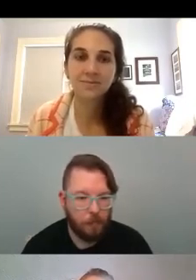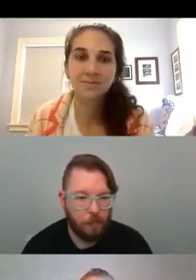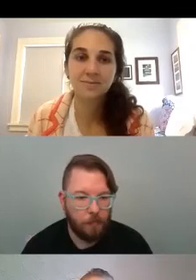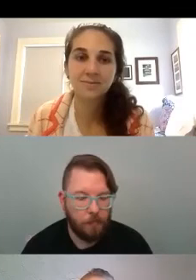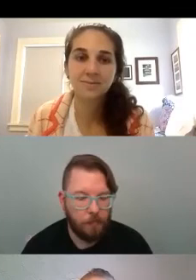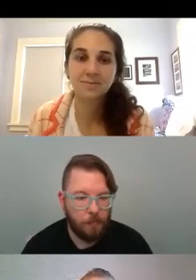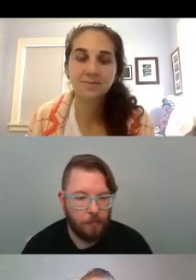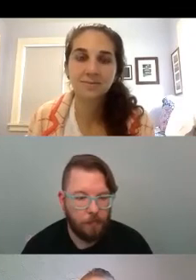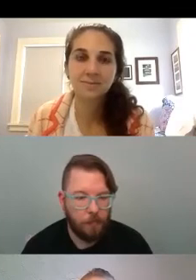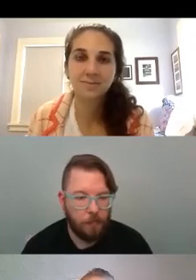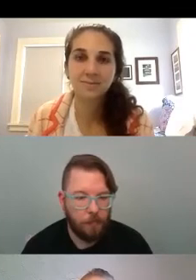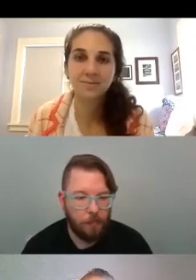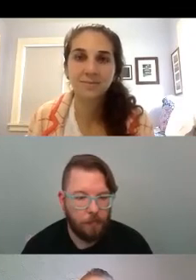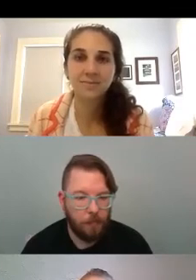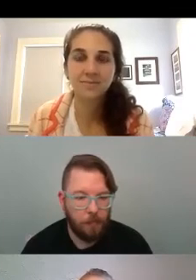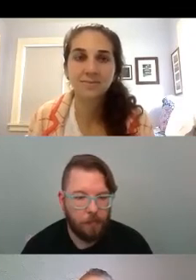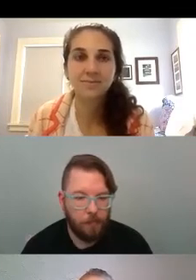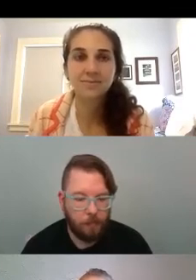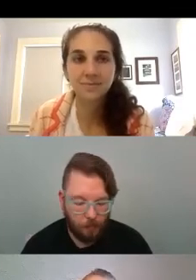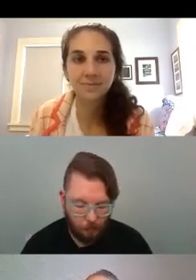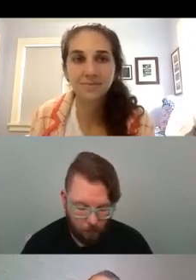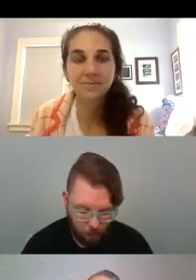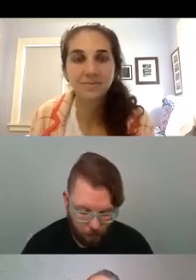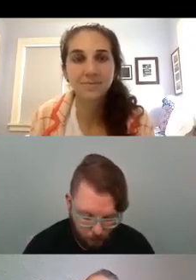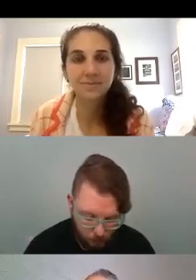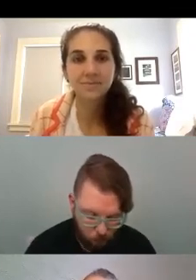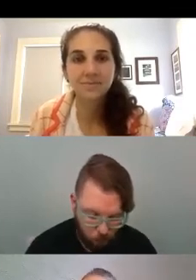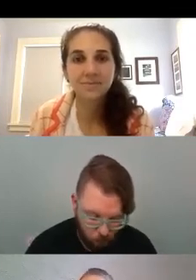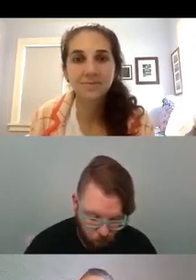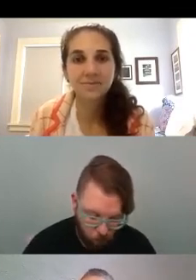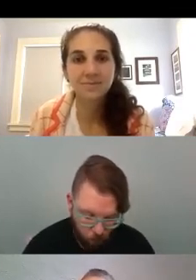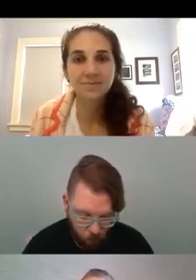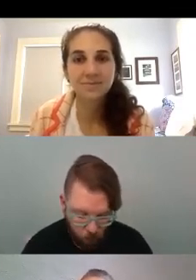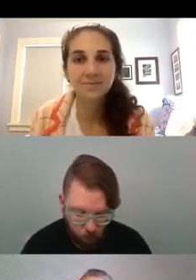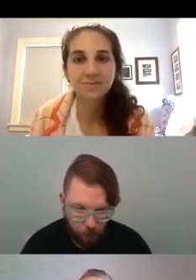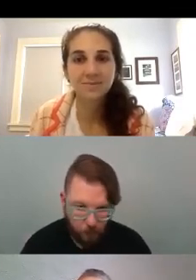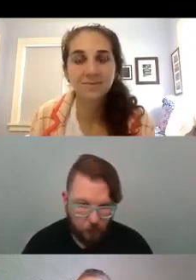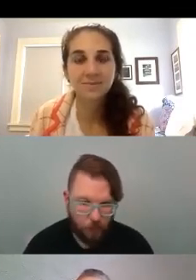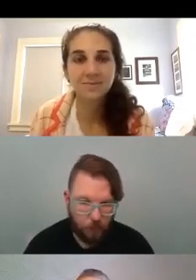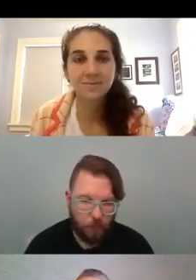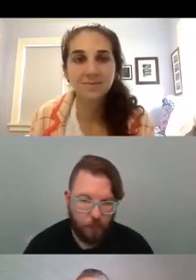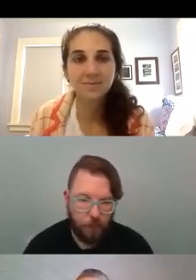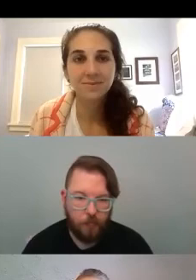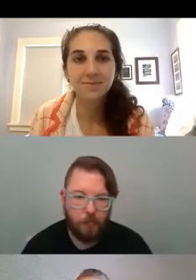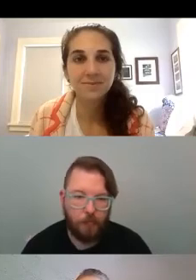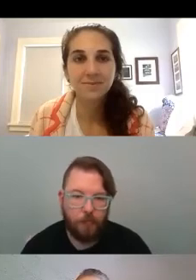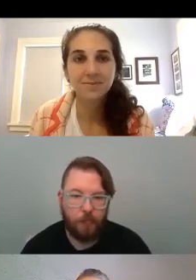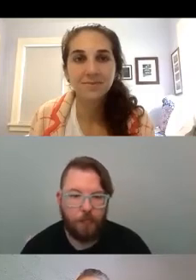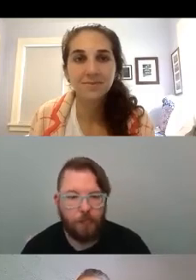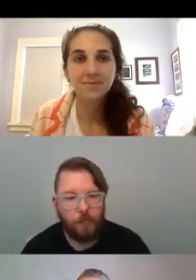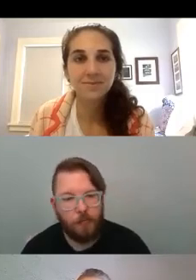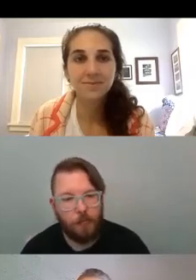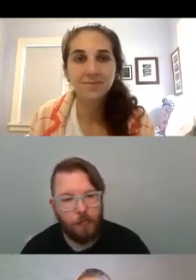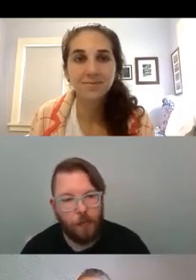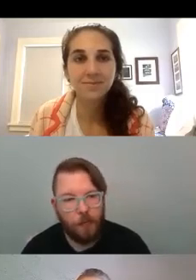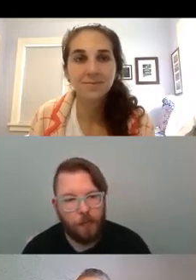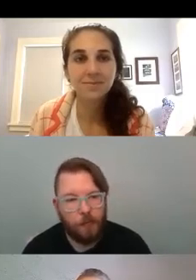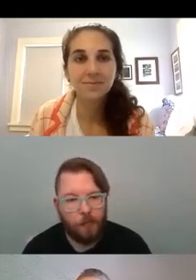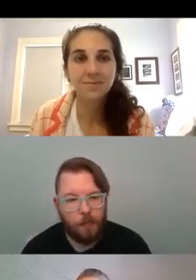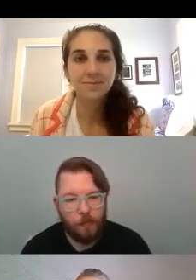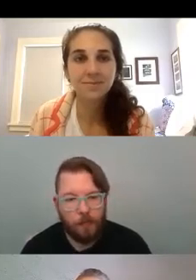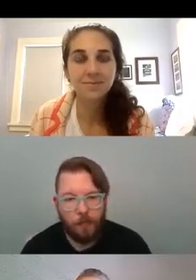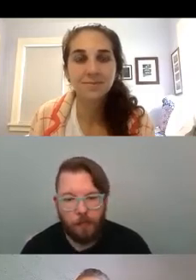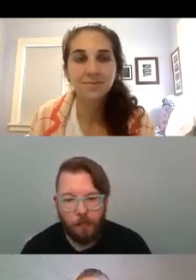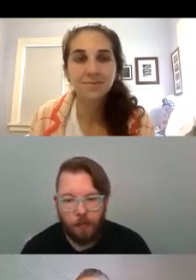way. Here at MoCA, I feel something completely different. It is warm and welcoming. The engagement guides ask